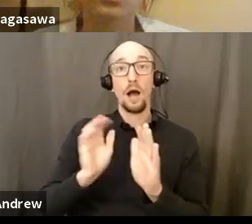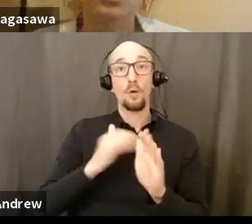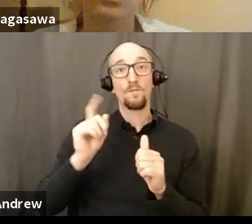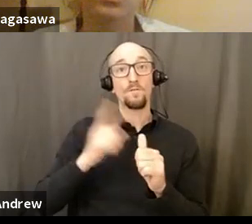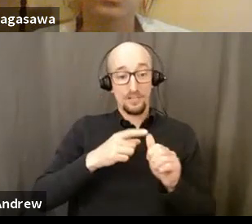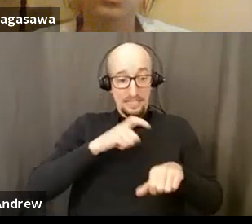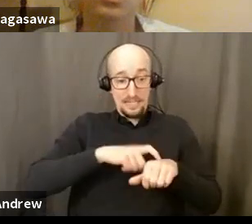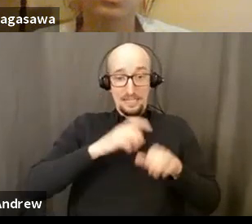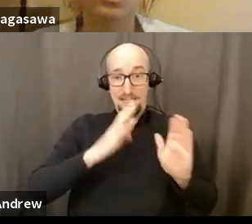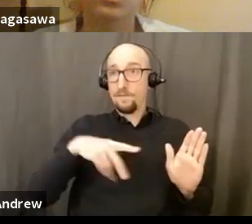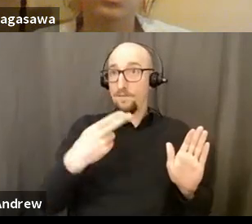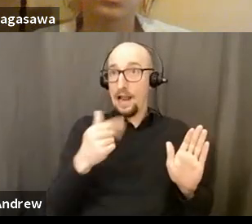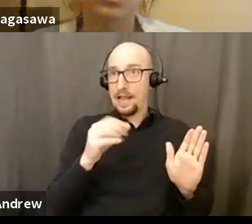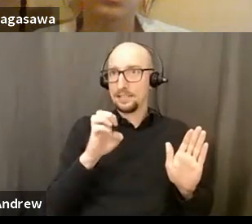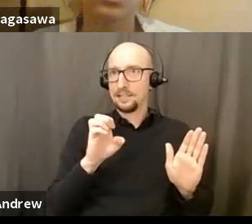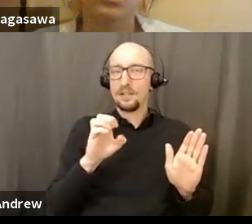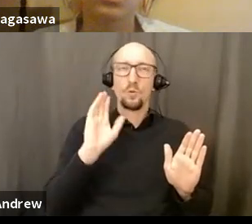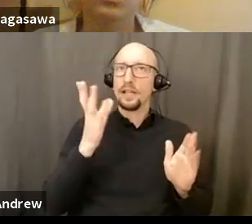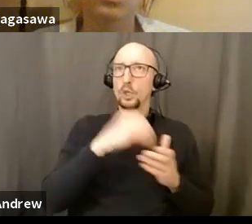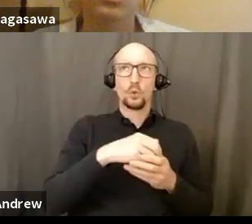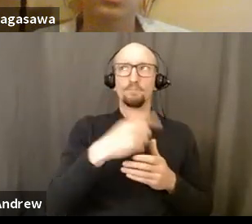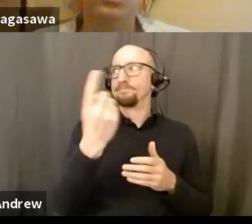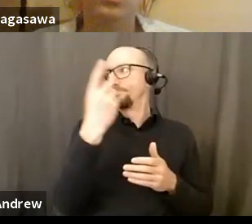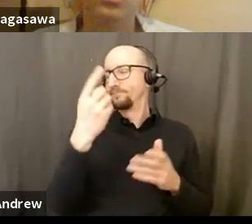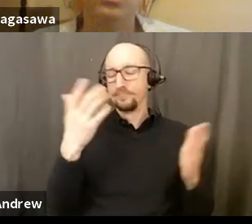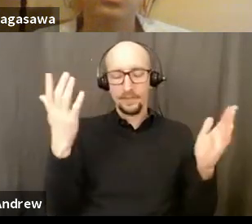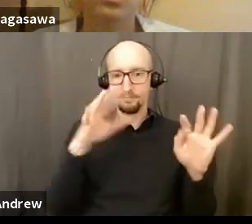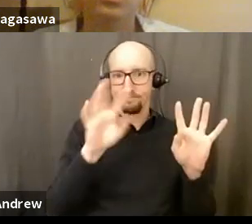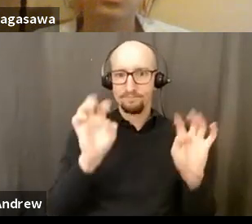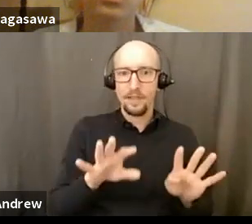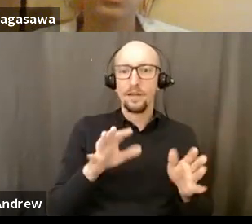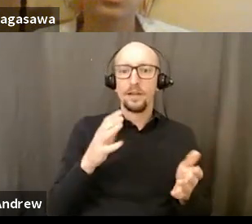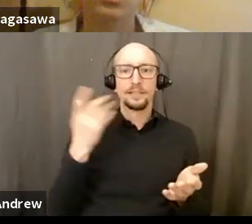include, you name it, some way to,